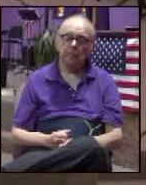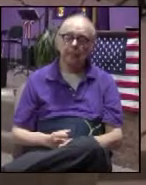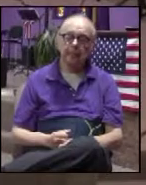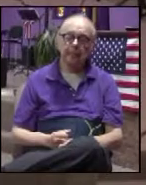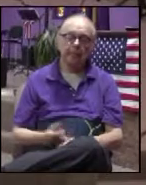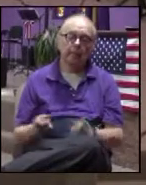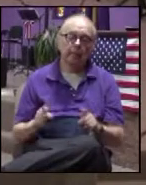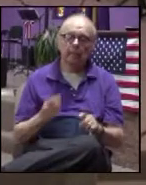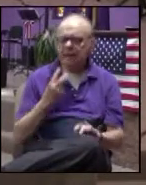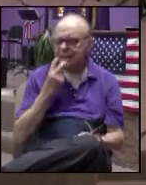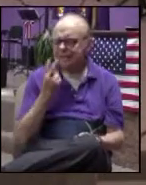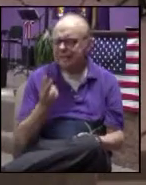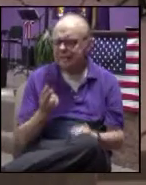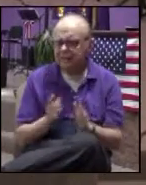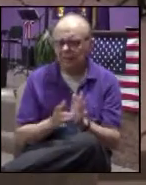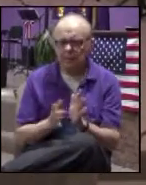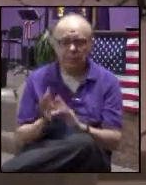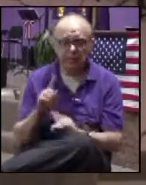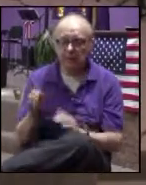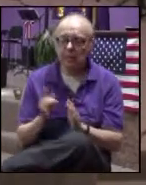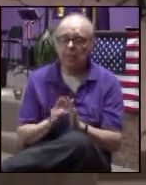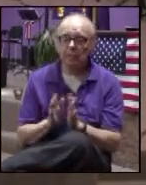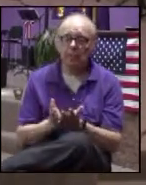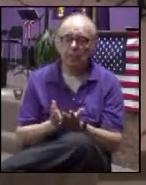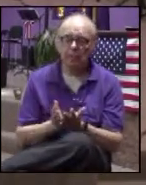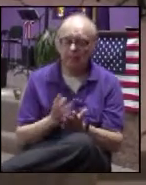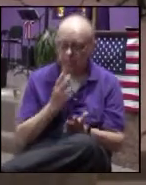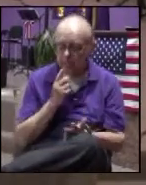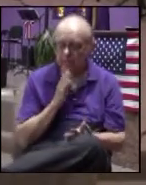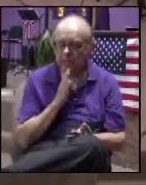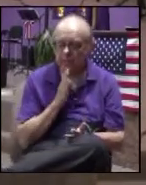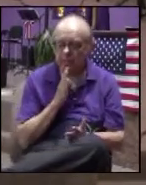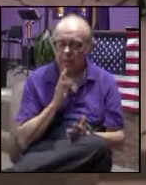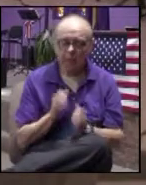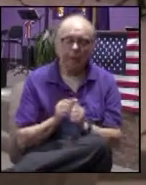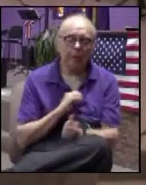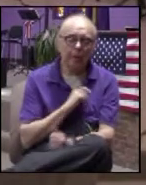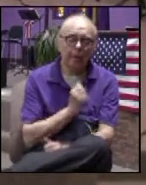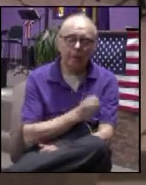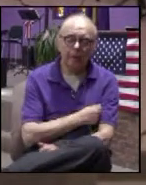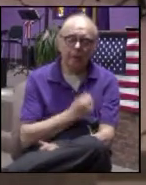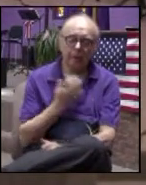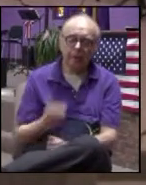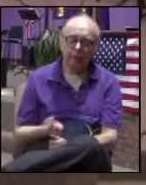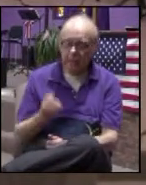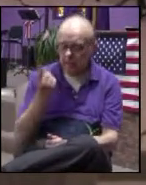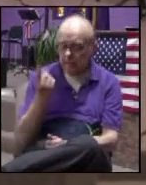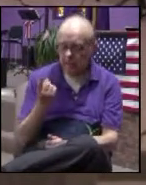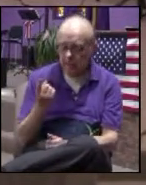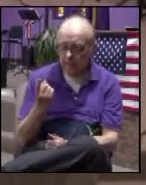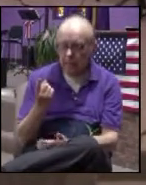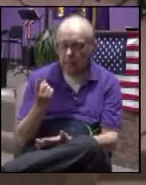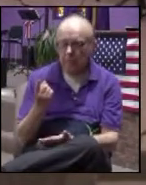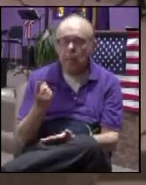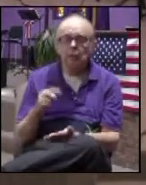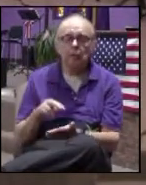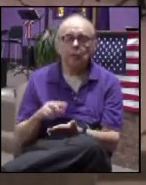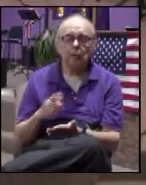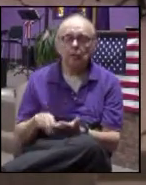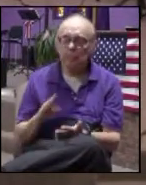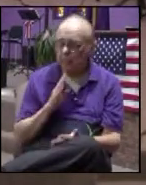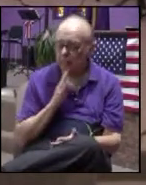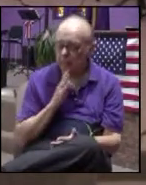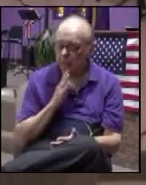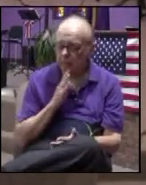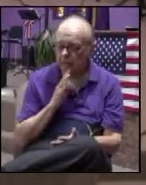So when you see now in the Bible where it says that he speaks with such authority, now you understand what they're talking about. He